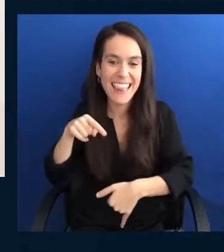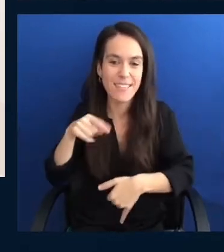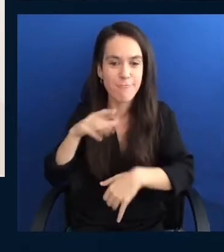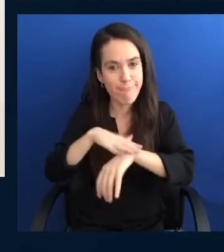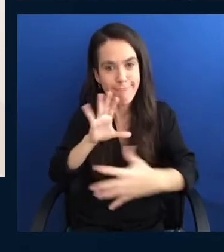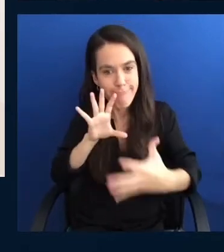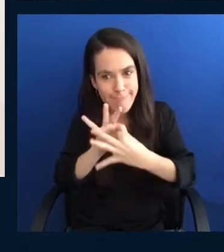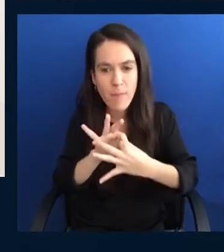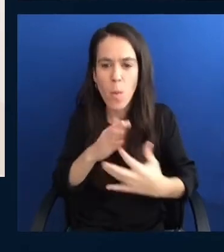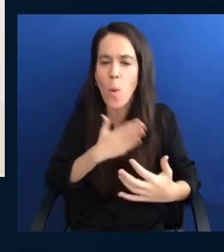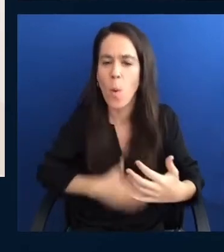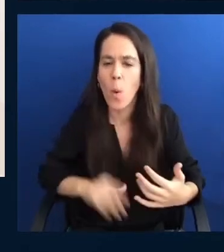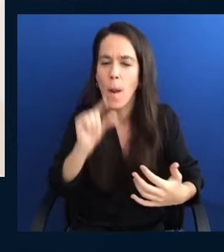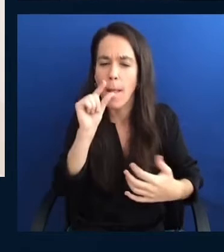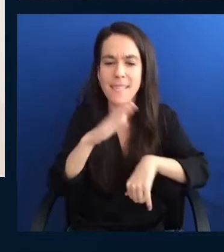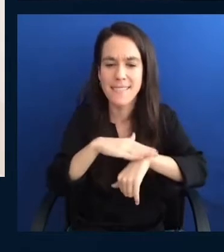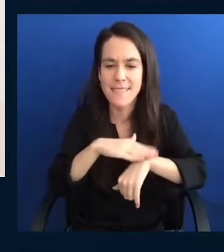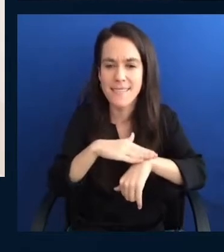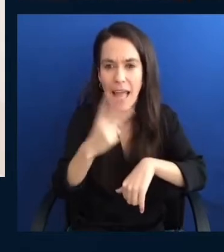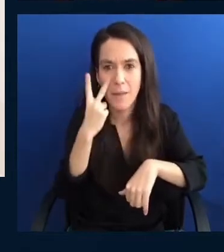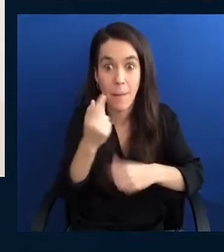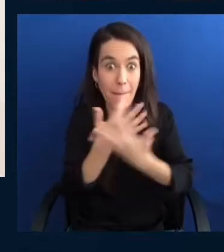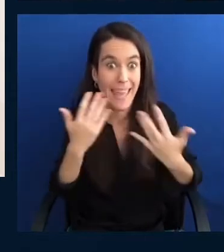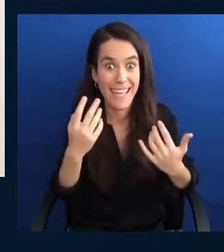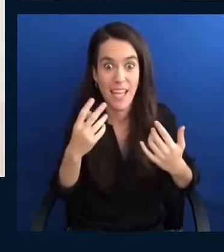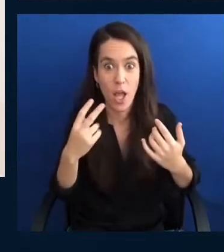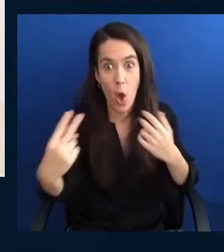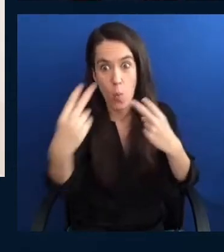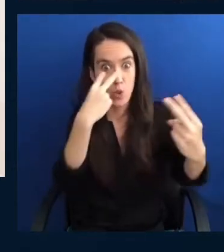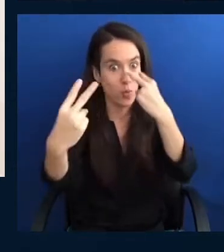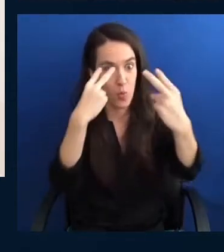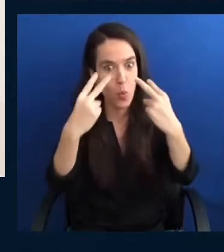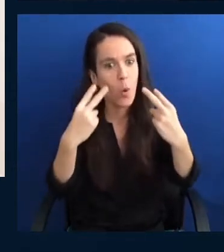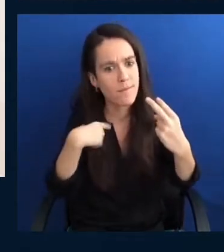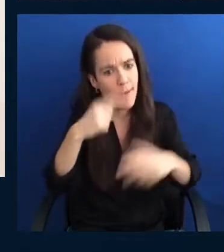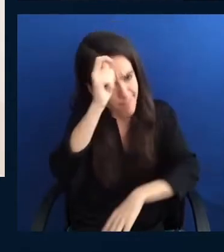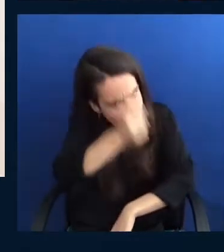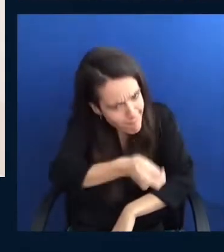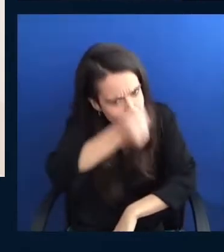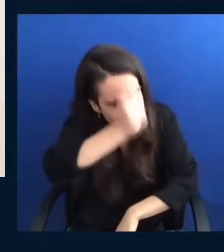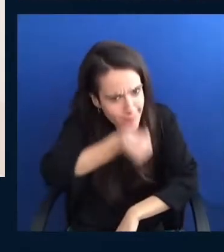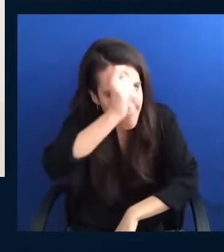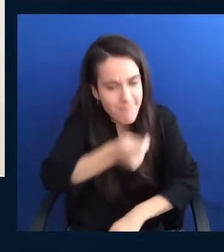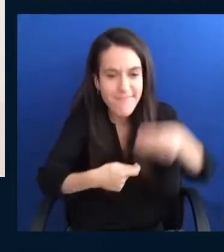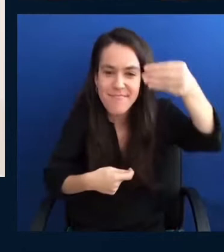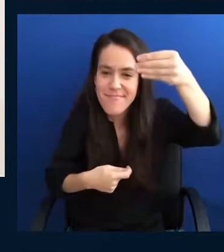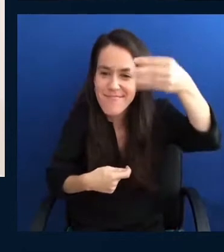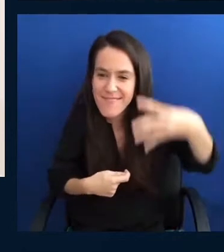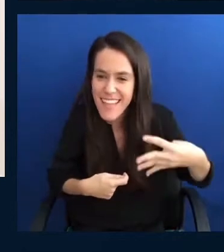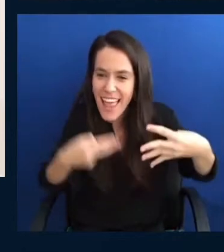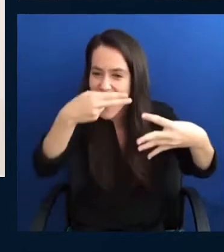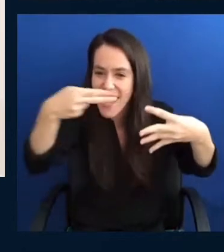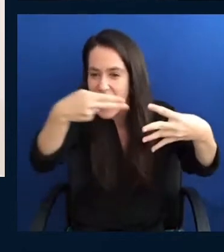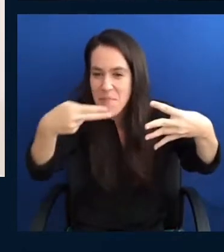take a moment here where there's a lot of people watching to, give credit and where credit is due. Like so many